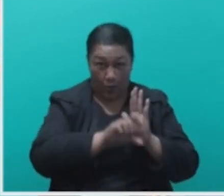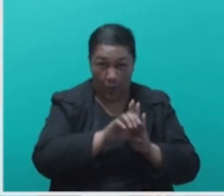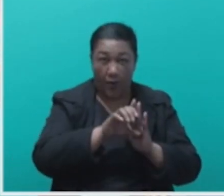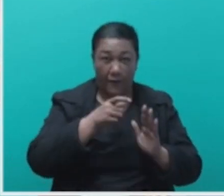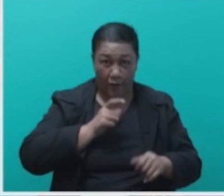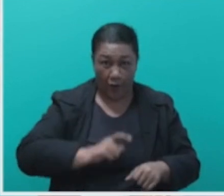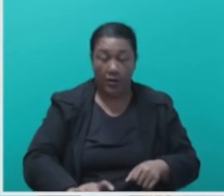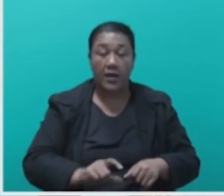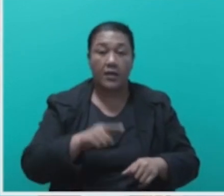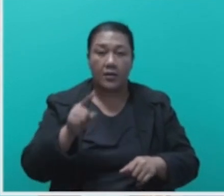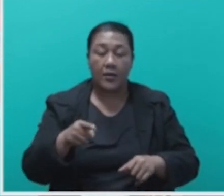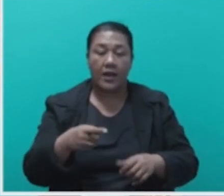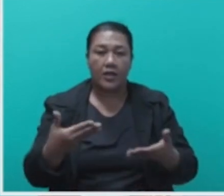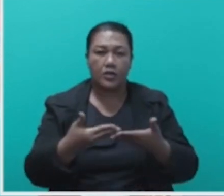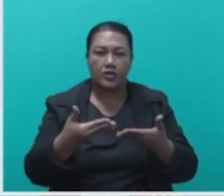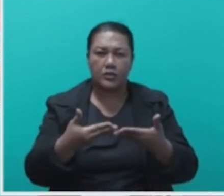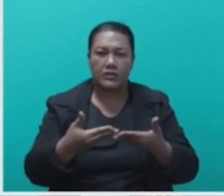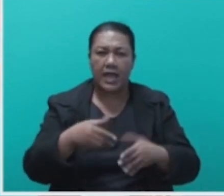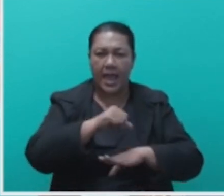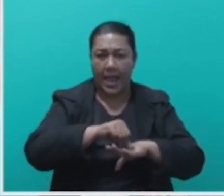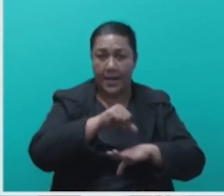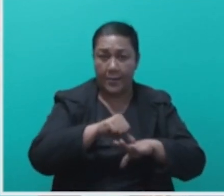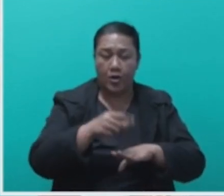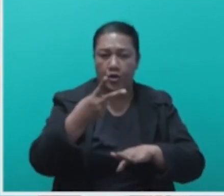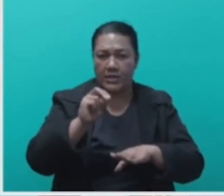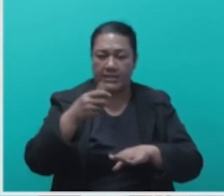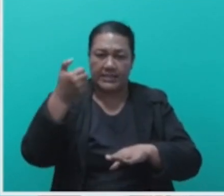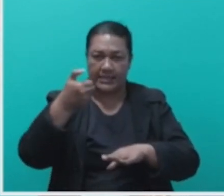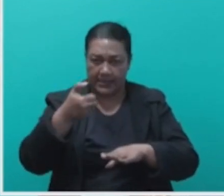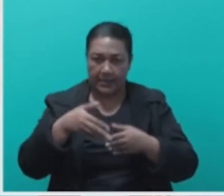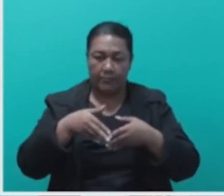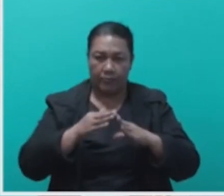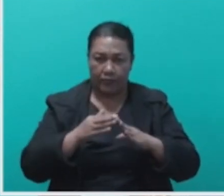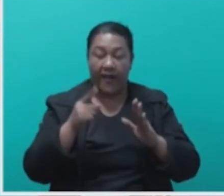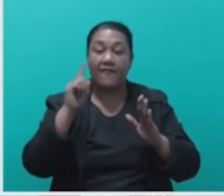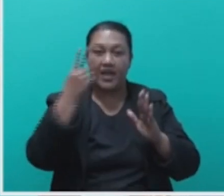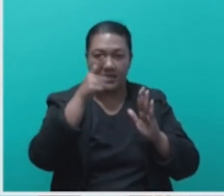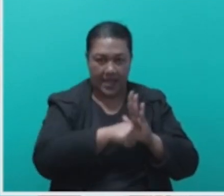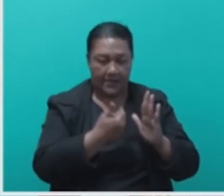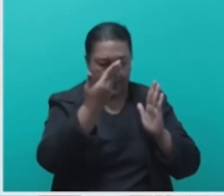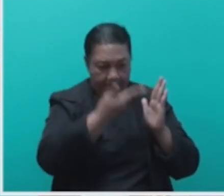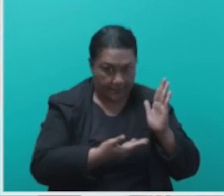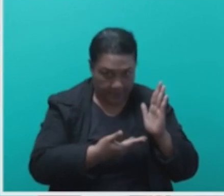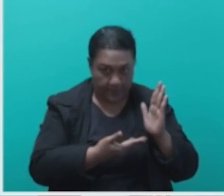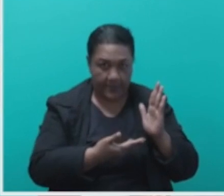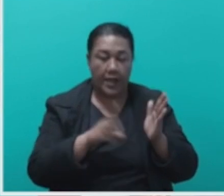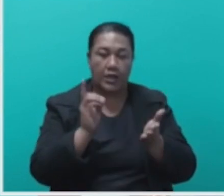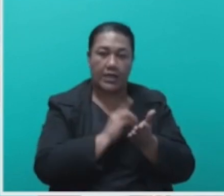first introduced in Parliament in April 2016 and read for the first time on that